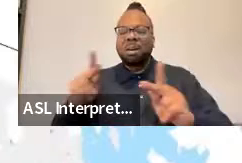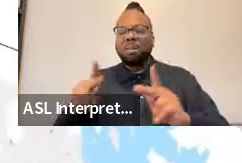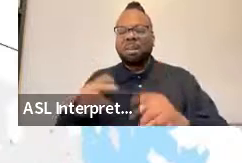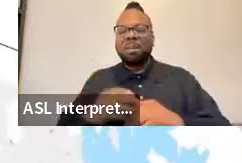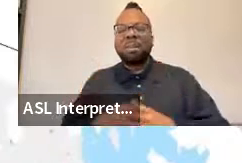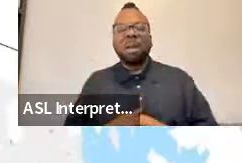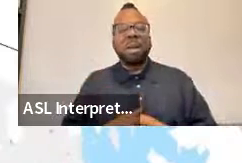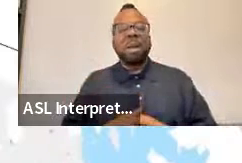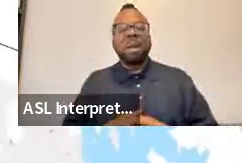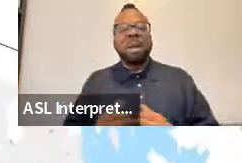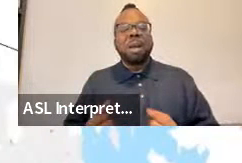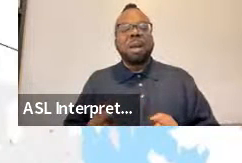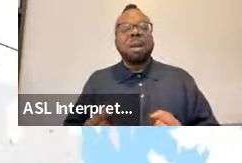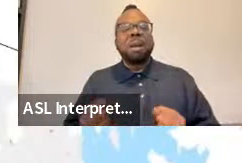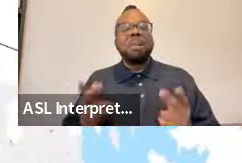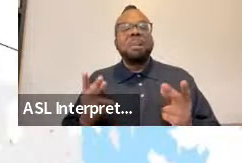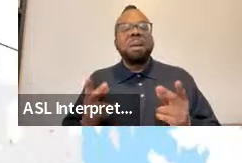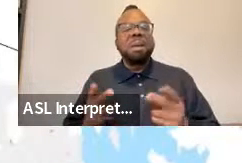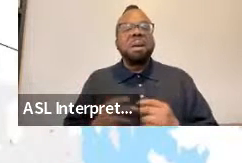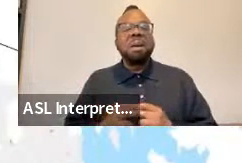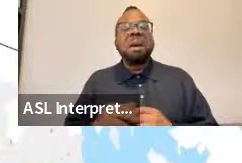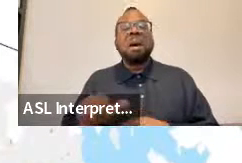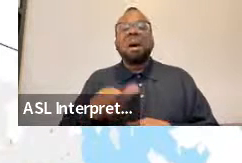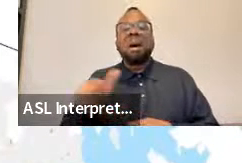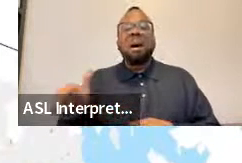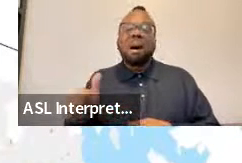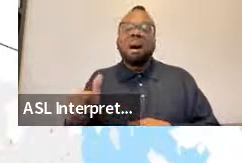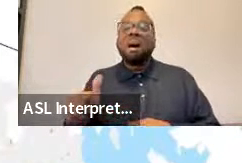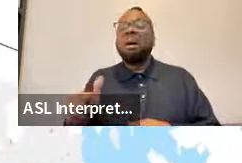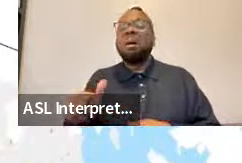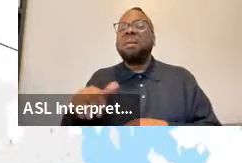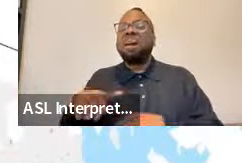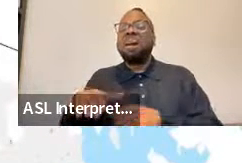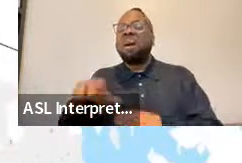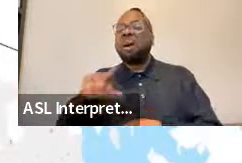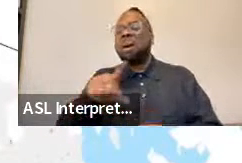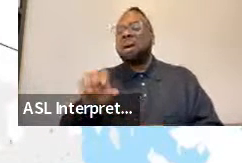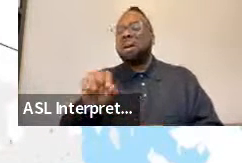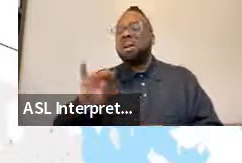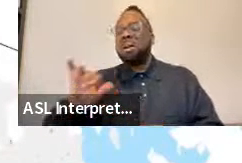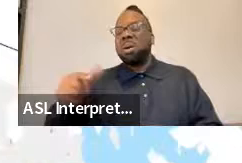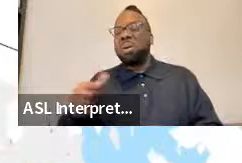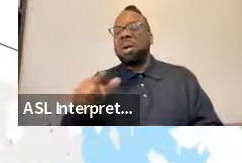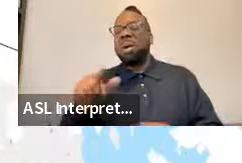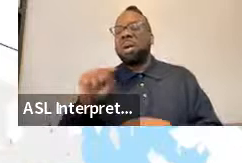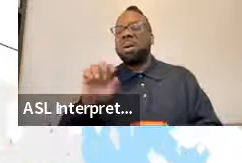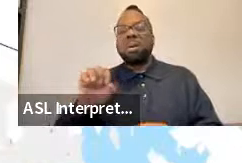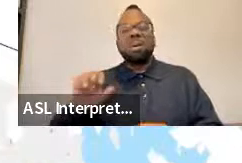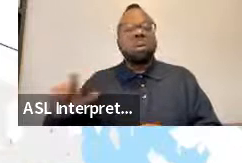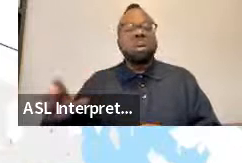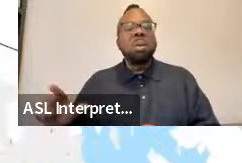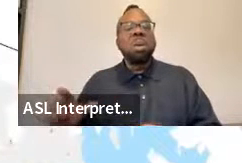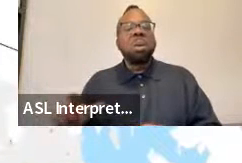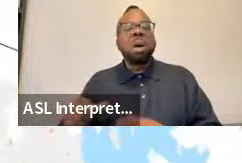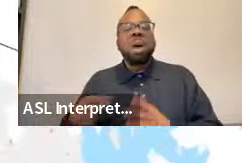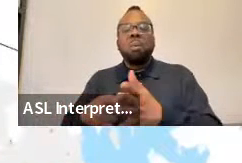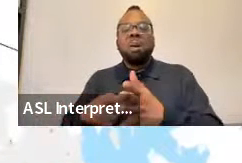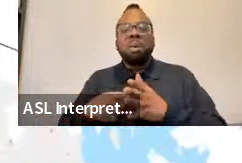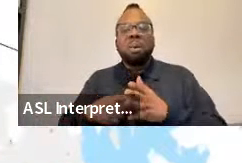Many of you may be familiar with another critical zoning tool for creating affordable housing, mandatory inclusionary housing, or